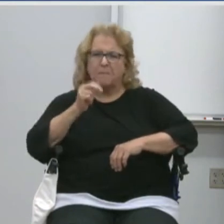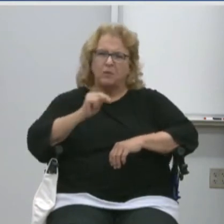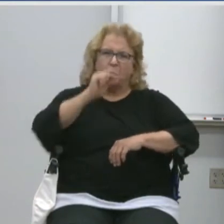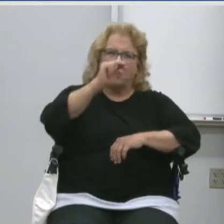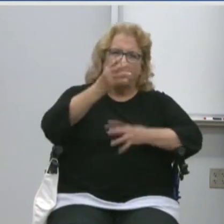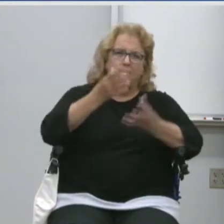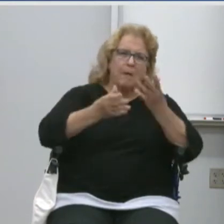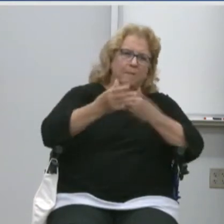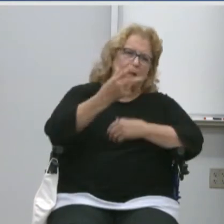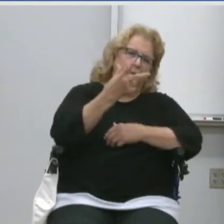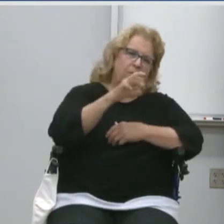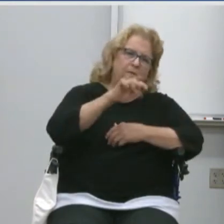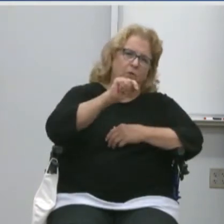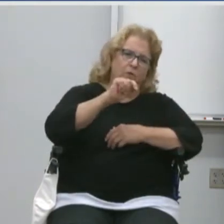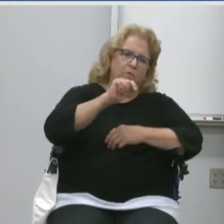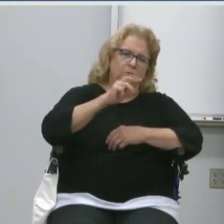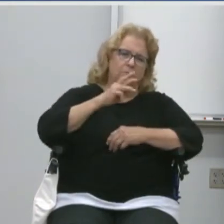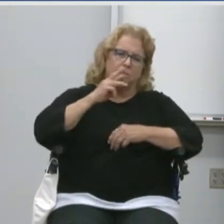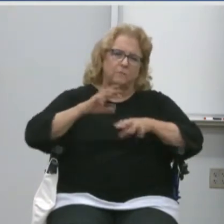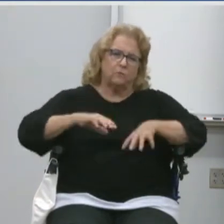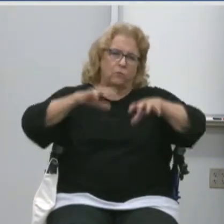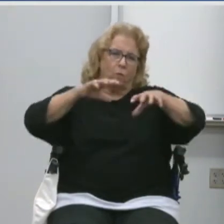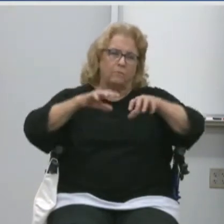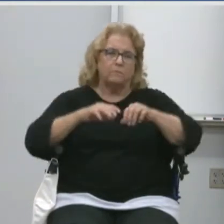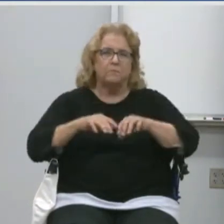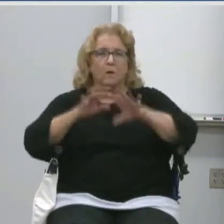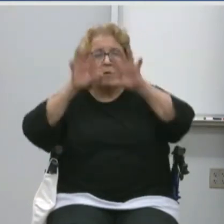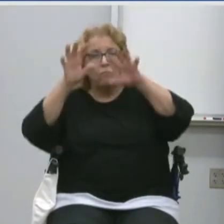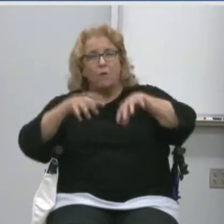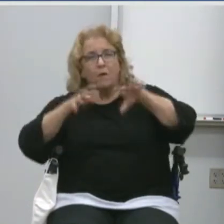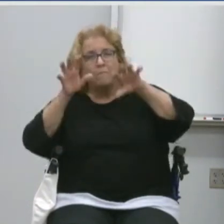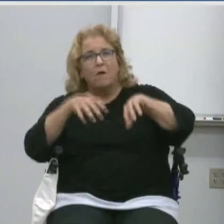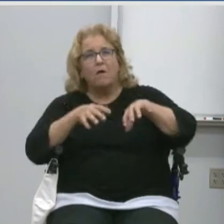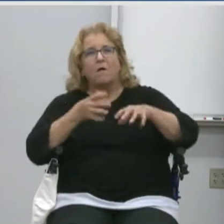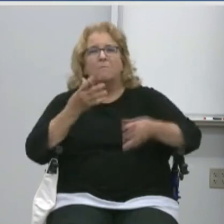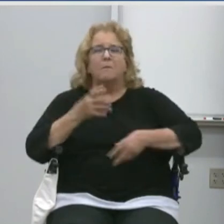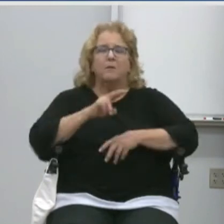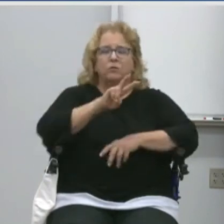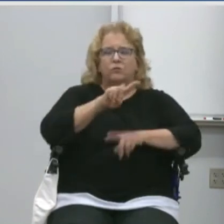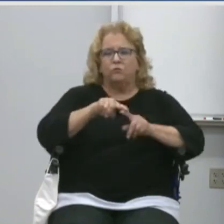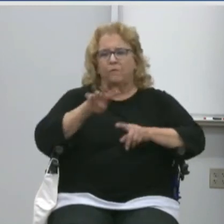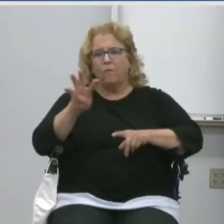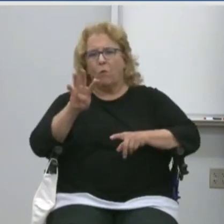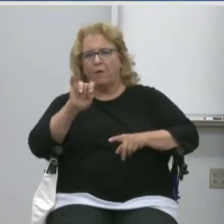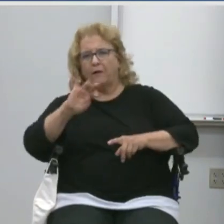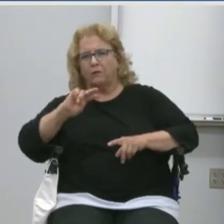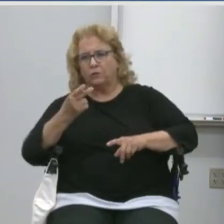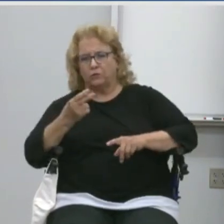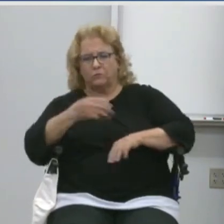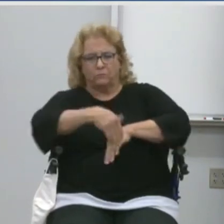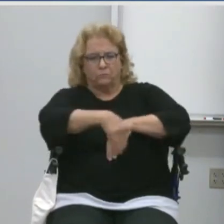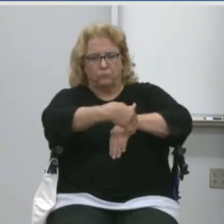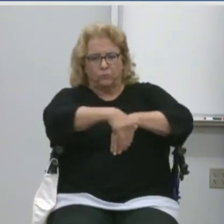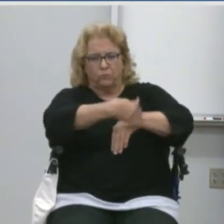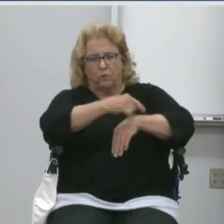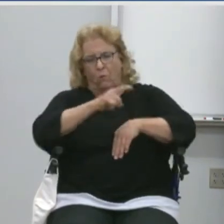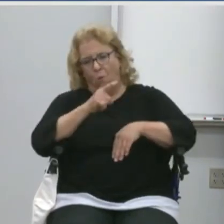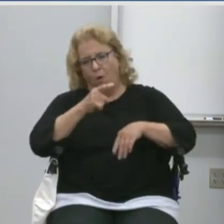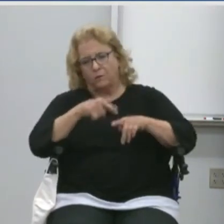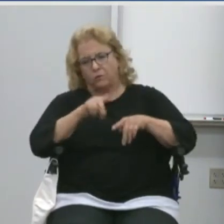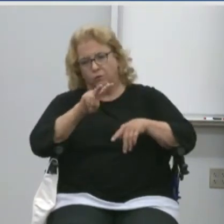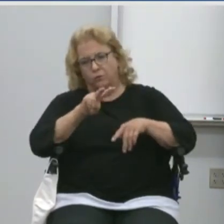experience a 3-foot storm surge. Rainfall, still approximately 2 to 4 inches along the coast and 1 to 2 inches